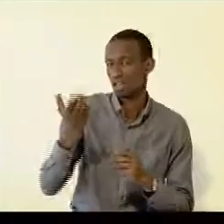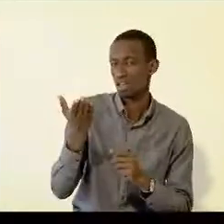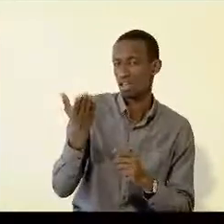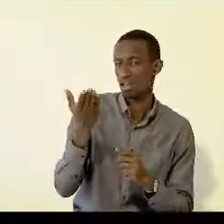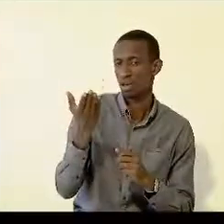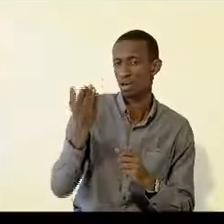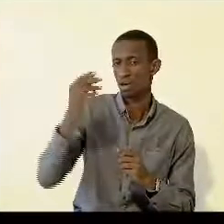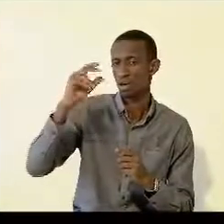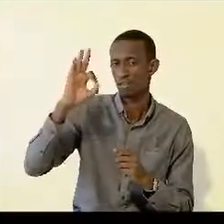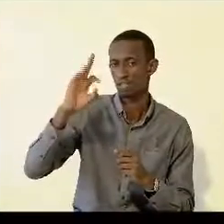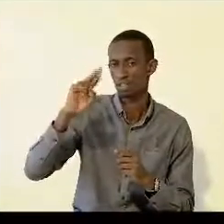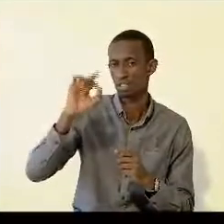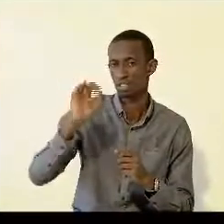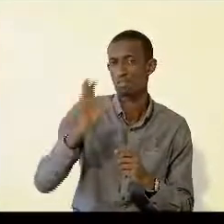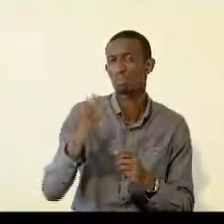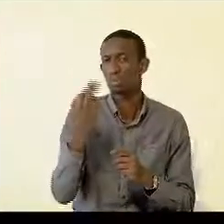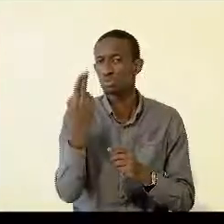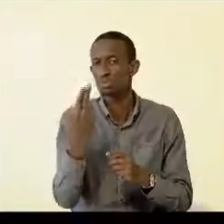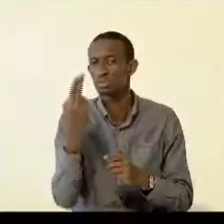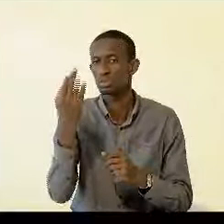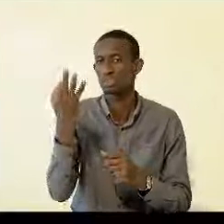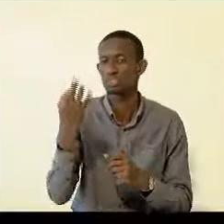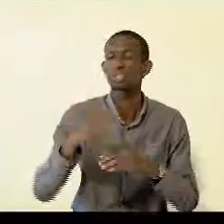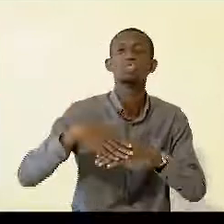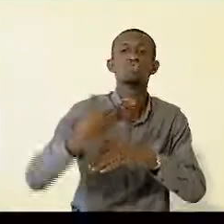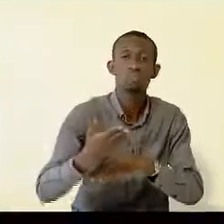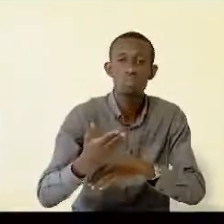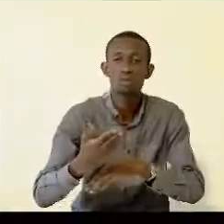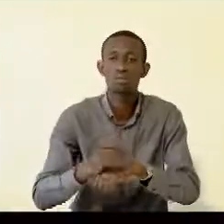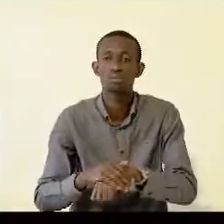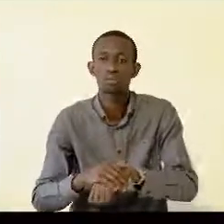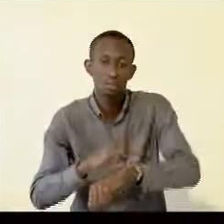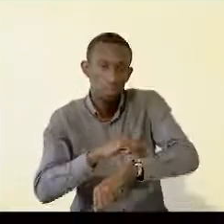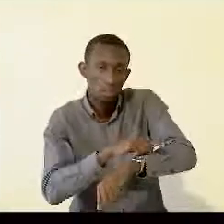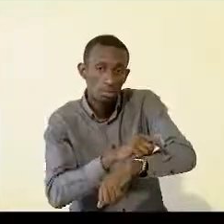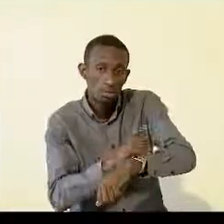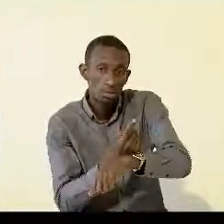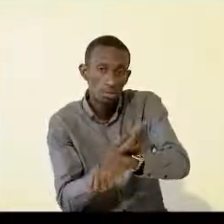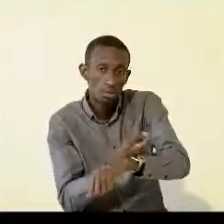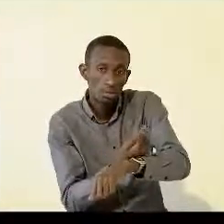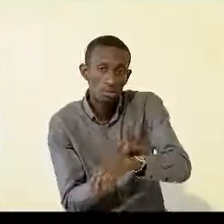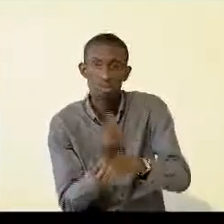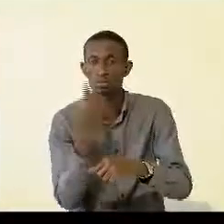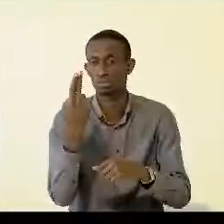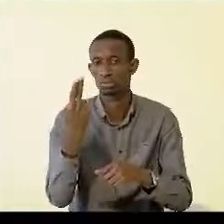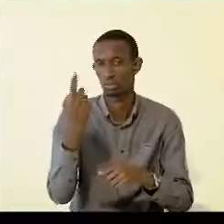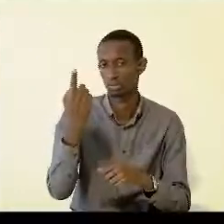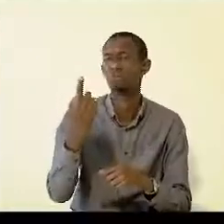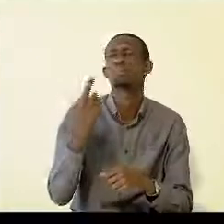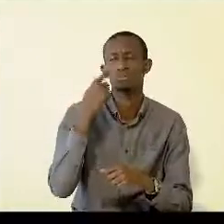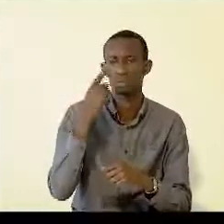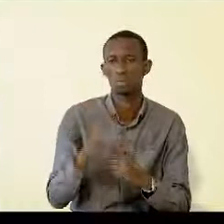francium-223, after 21 minutes, you will be remaining with 100 grams only.